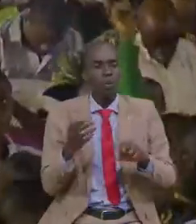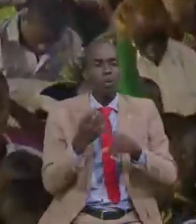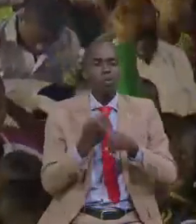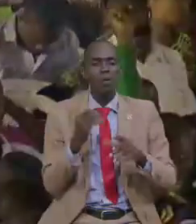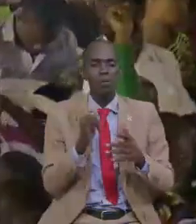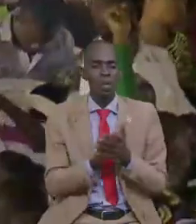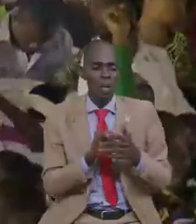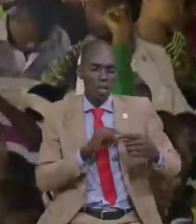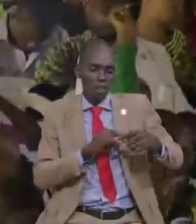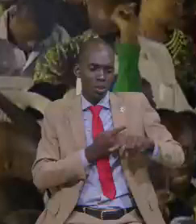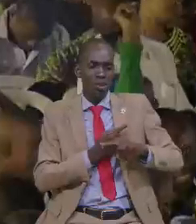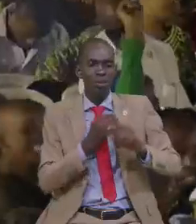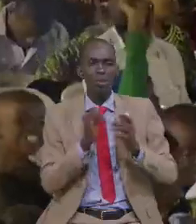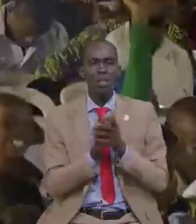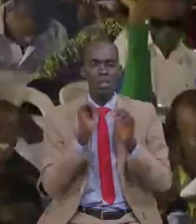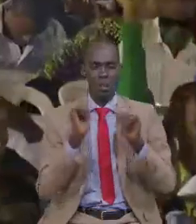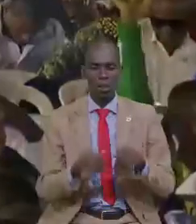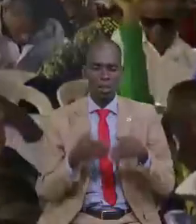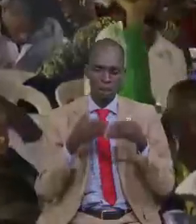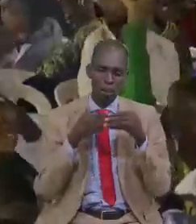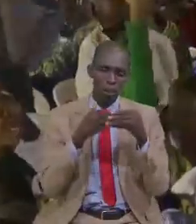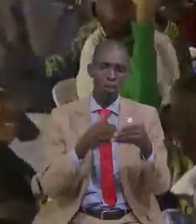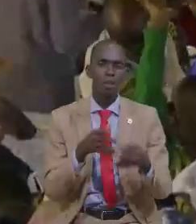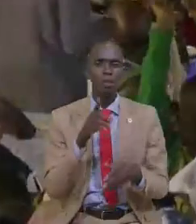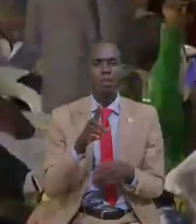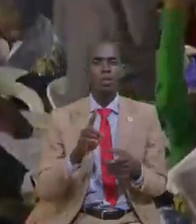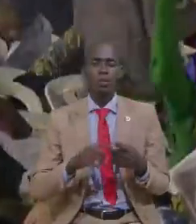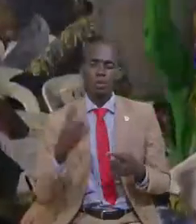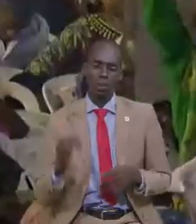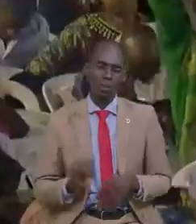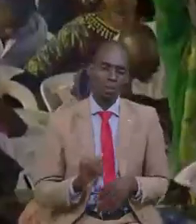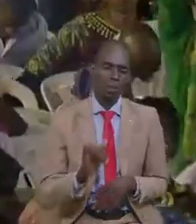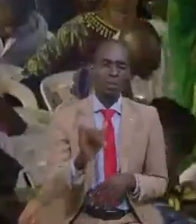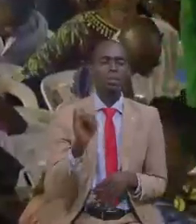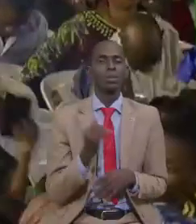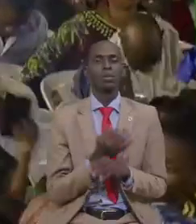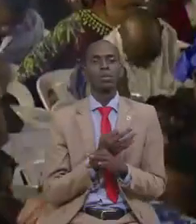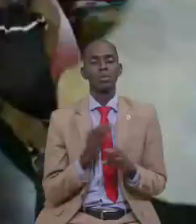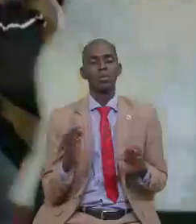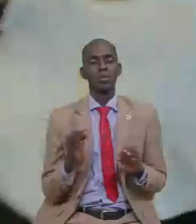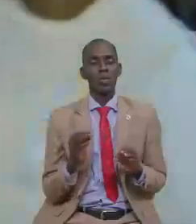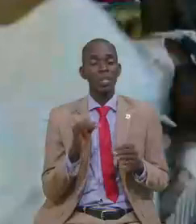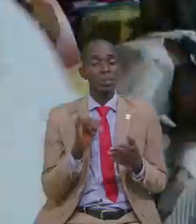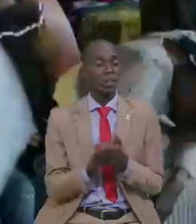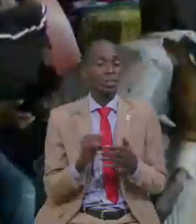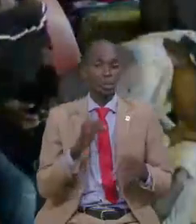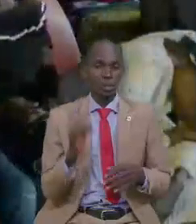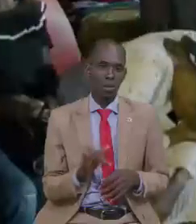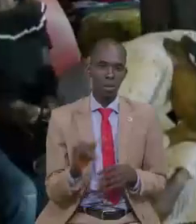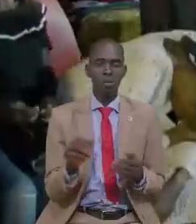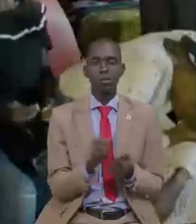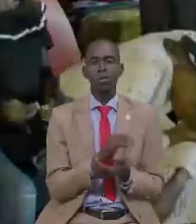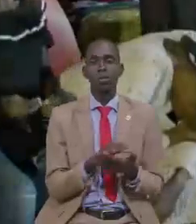that could lead you to eternal perdition. So raise up that hand. If you're raising up your